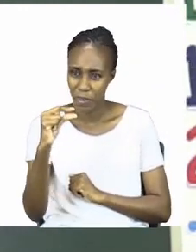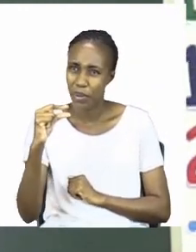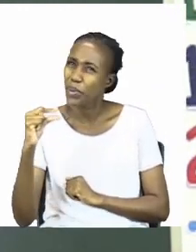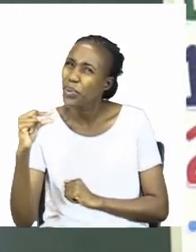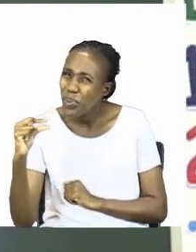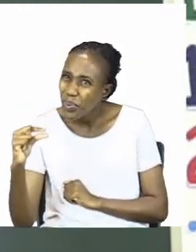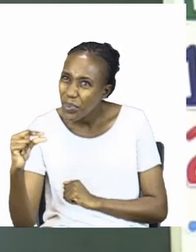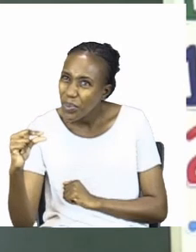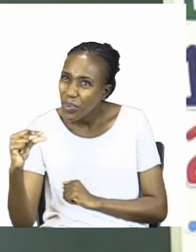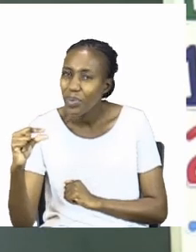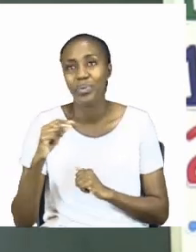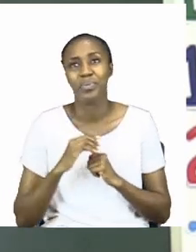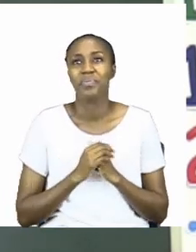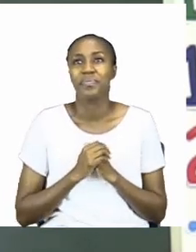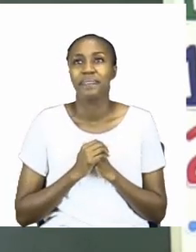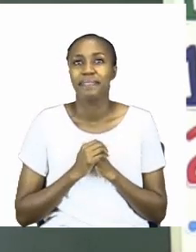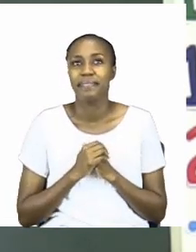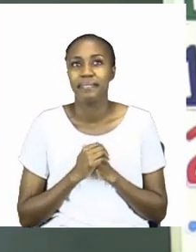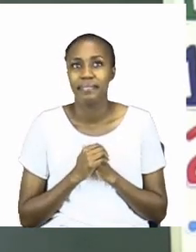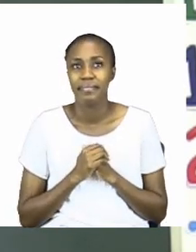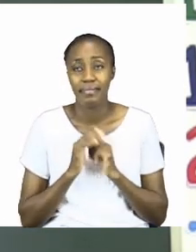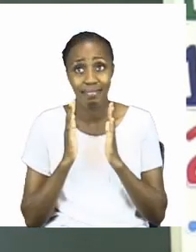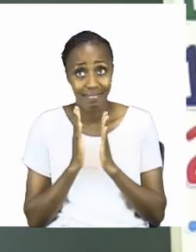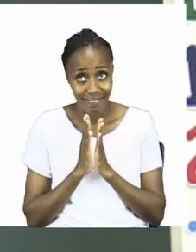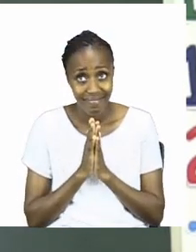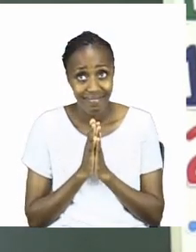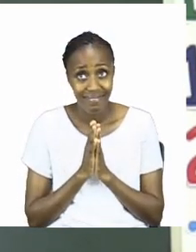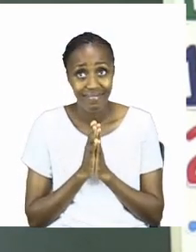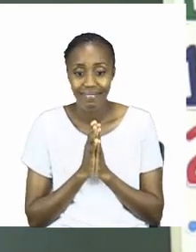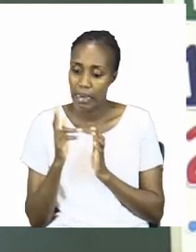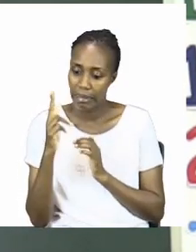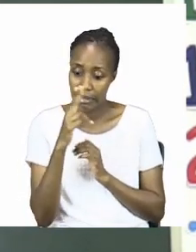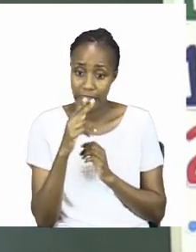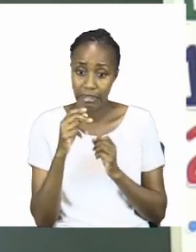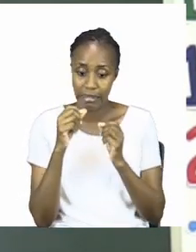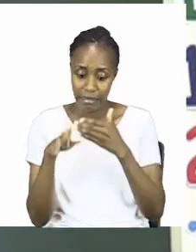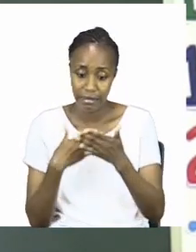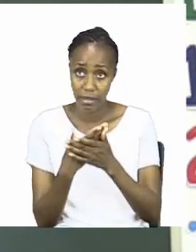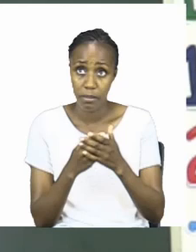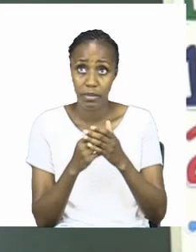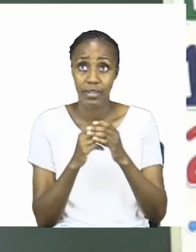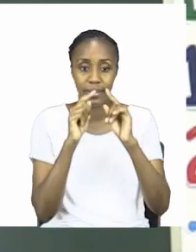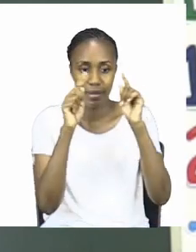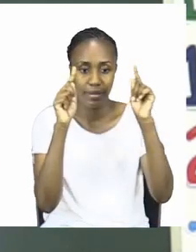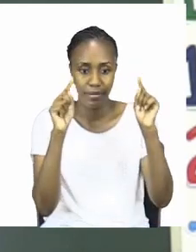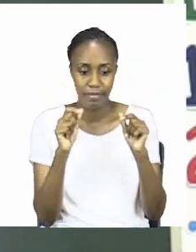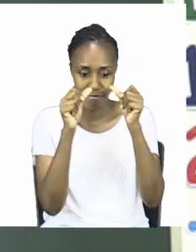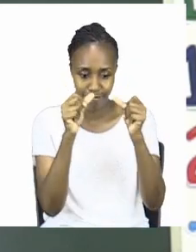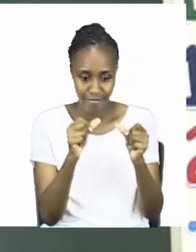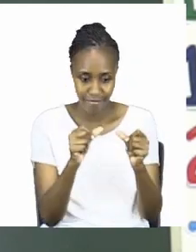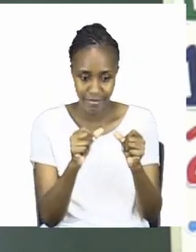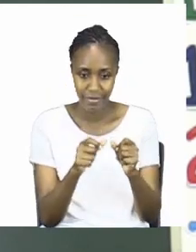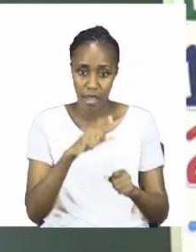smallest one. Now I want you to go ahead and cut out the pictures. Now remember, everyone, you will need